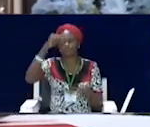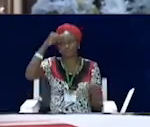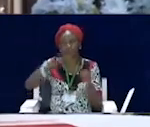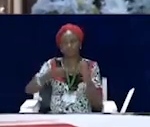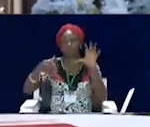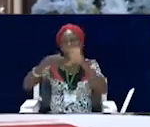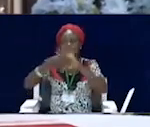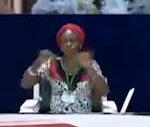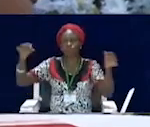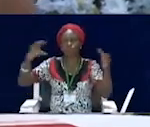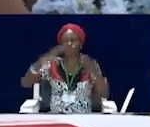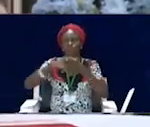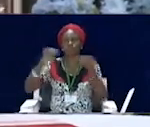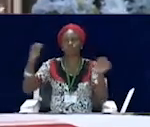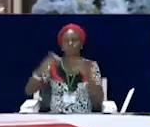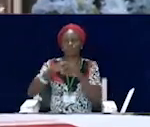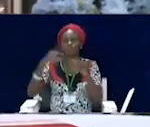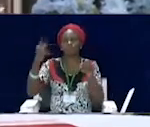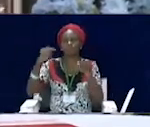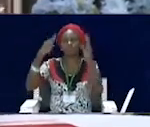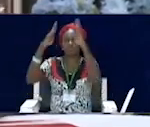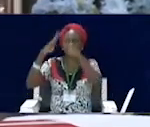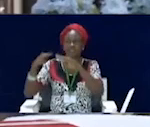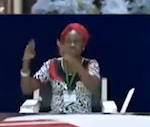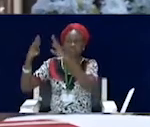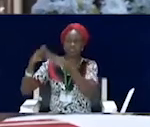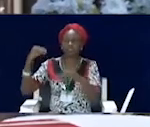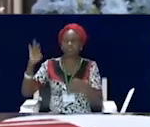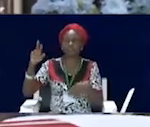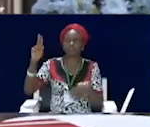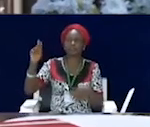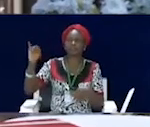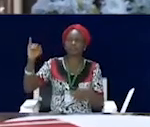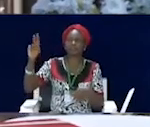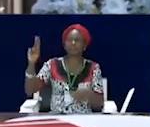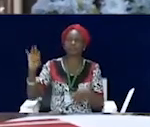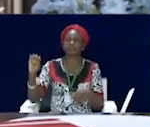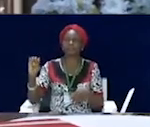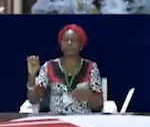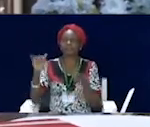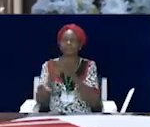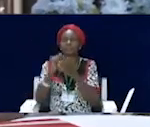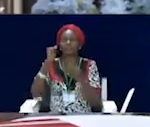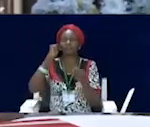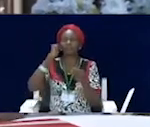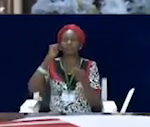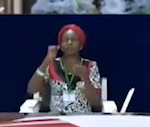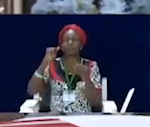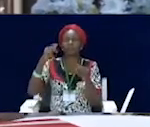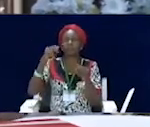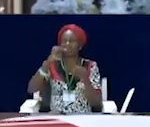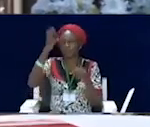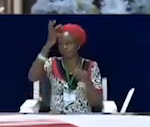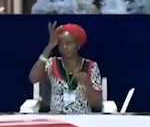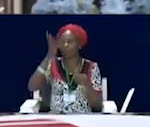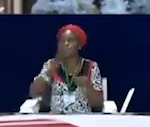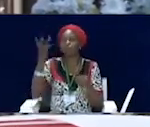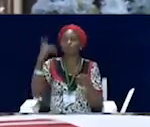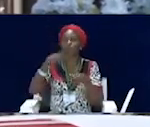story in the city of Nain that a widow was going to bury her only